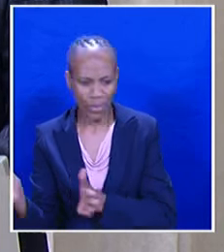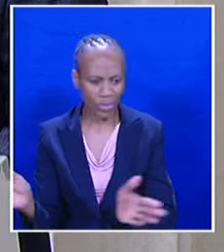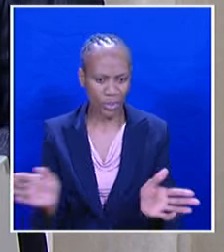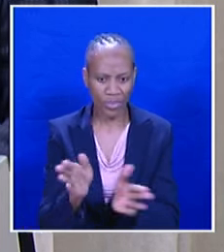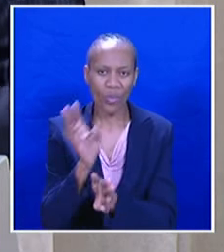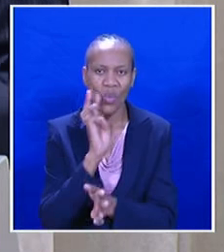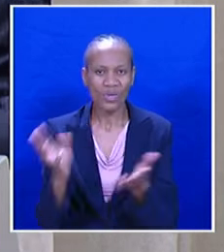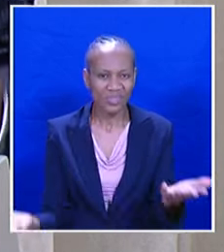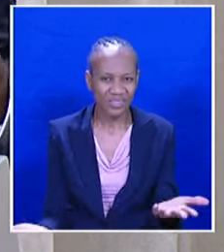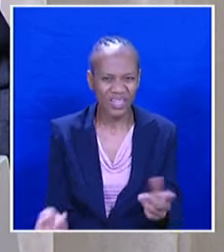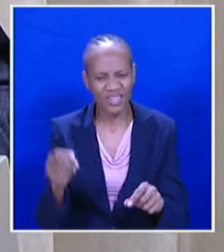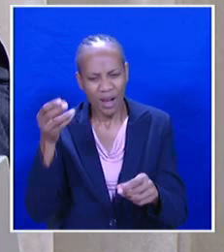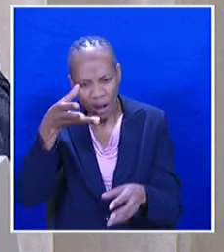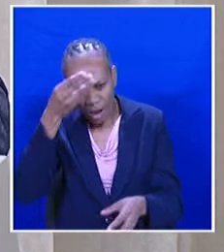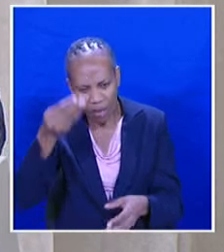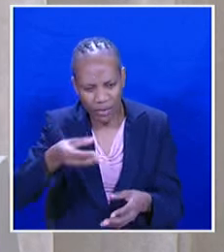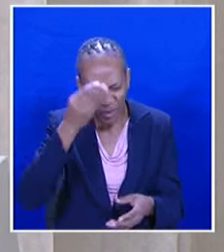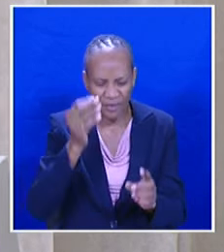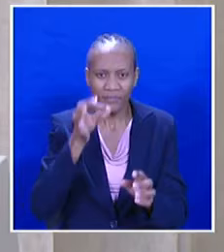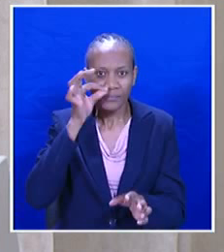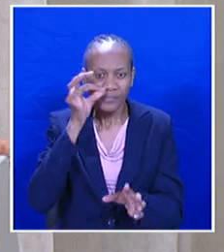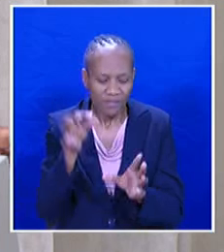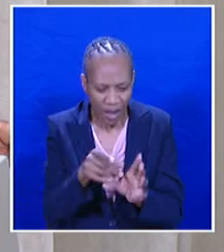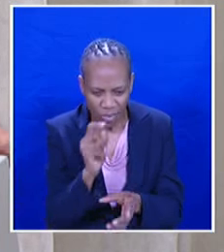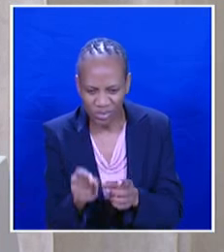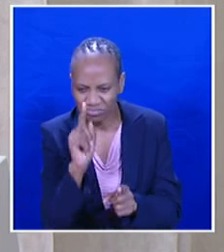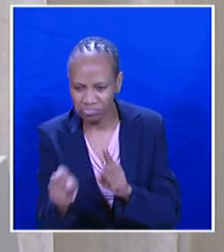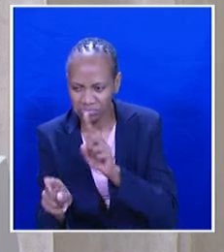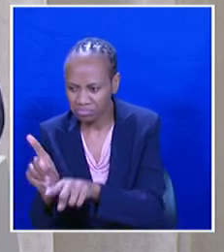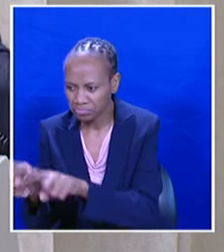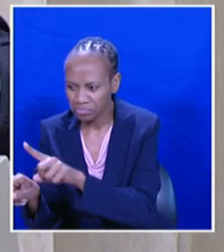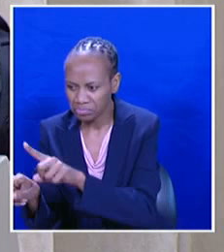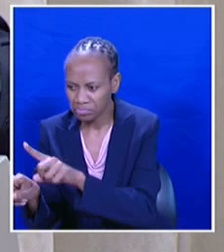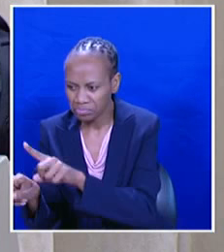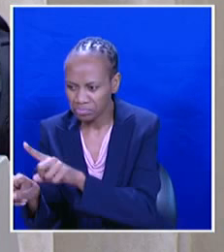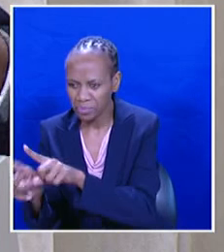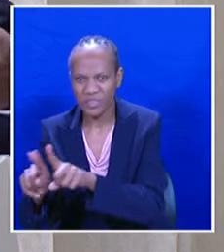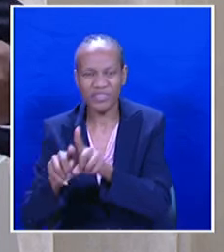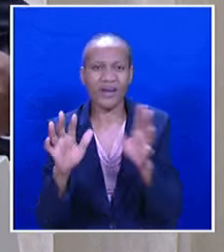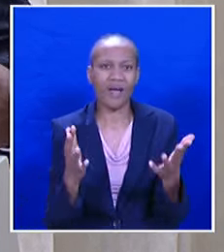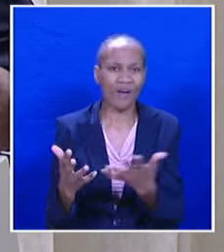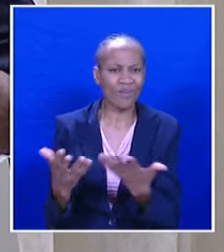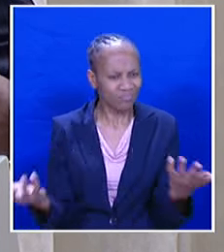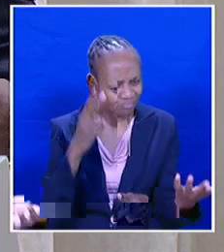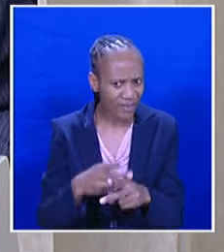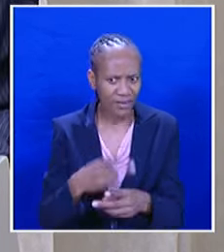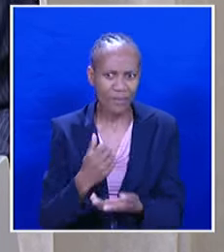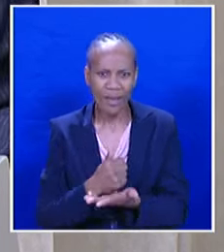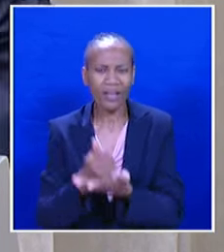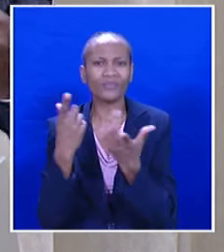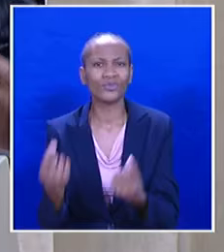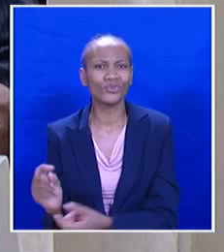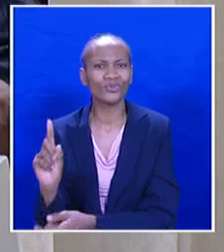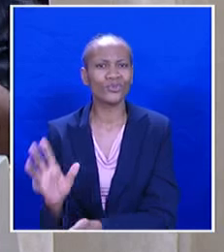invasive, and to be able to make a contribution in as far as the environment is concerned. They get jobs, they